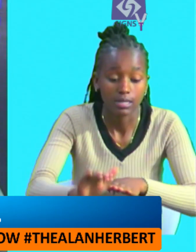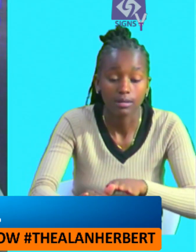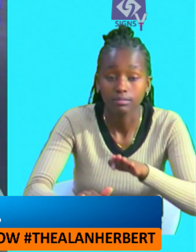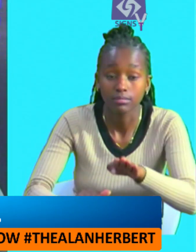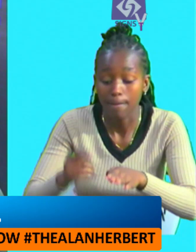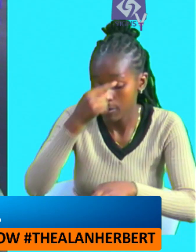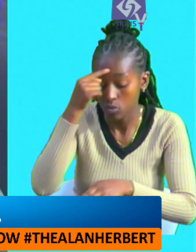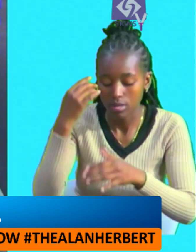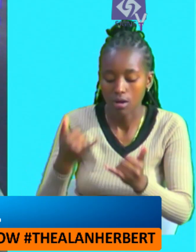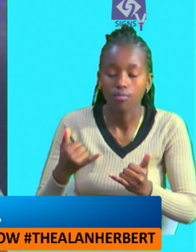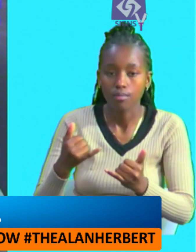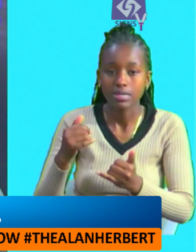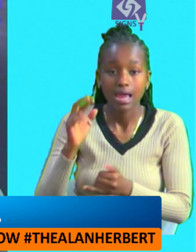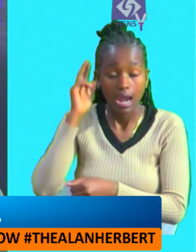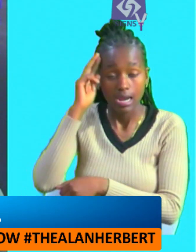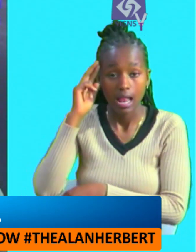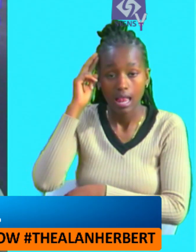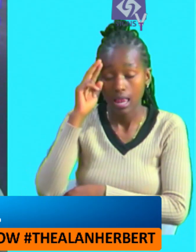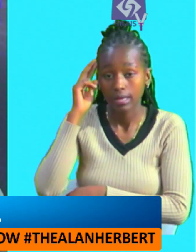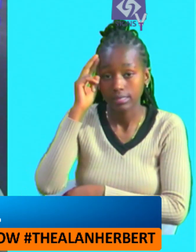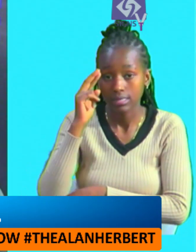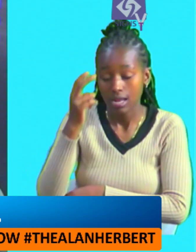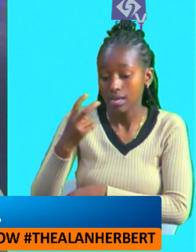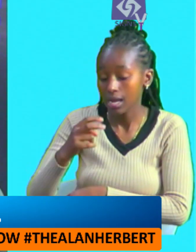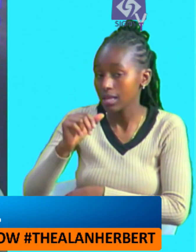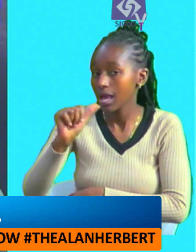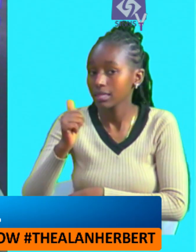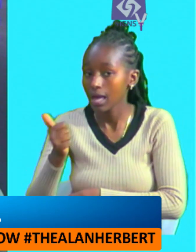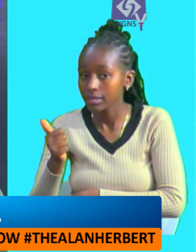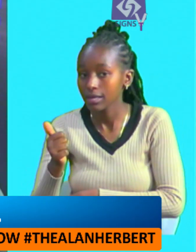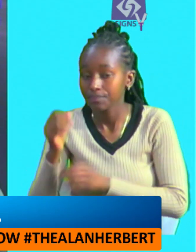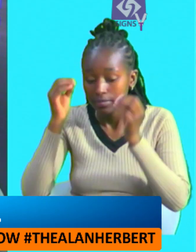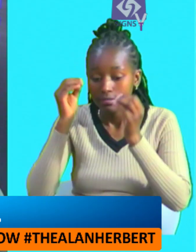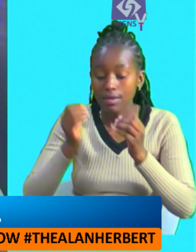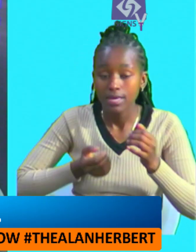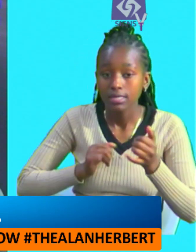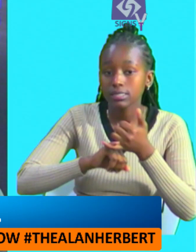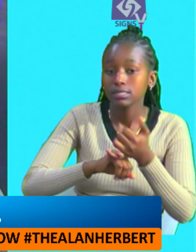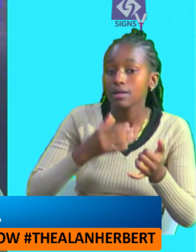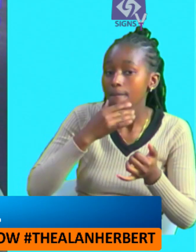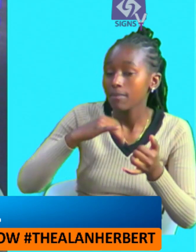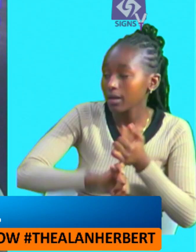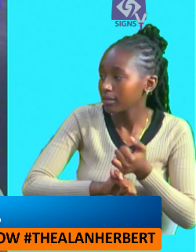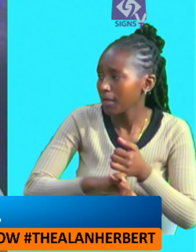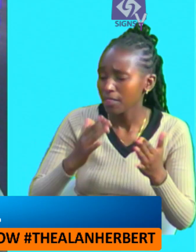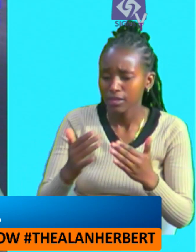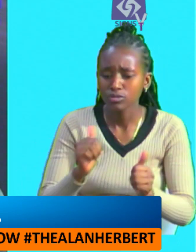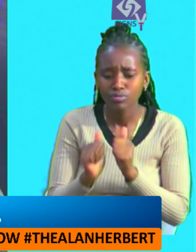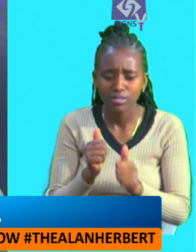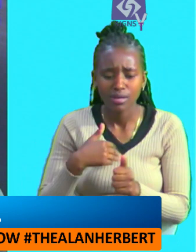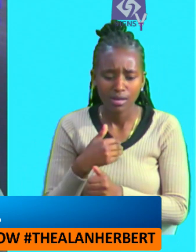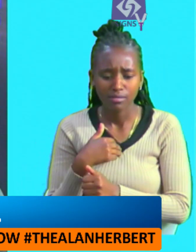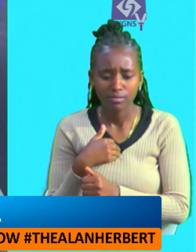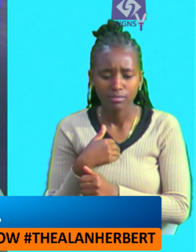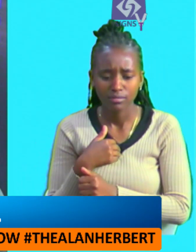that, it's a nice age to go out by going out I mean things